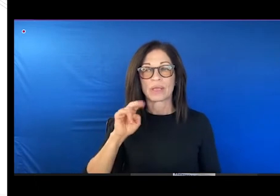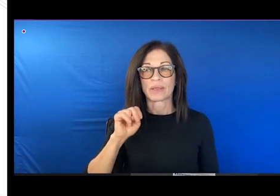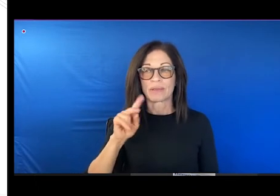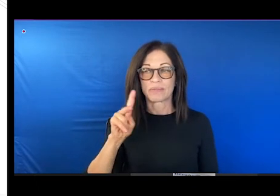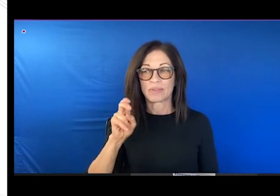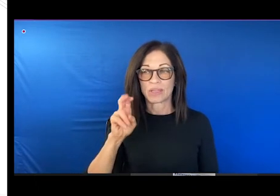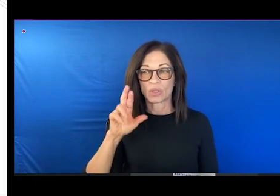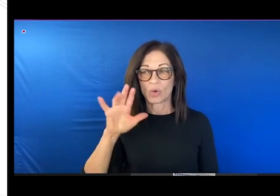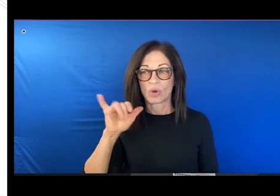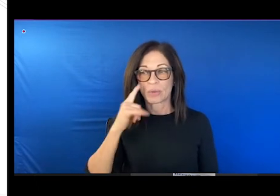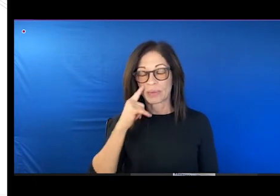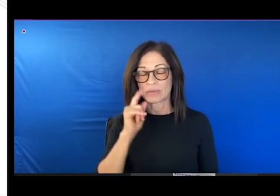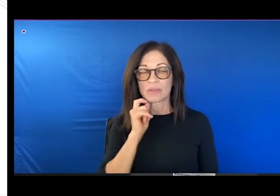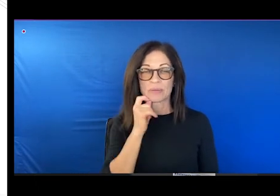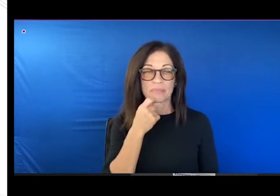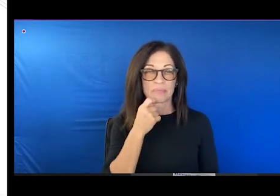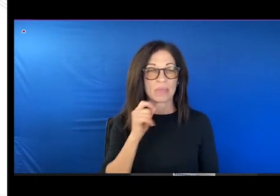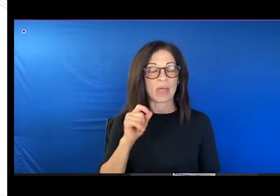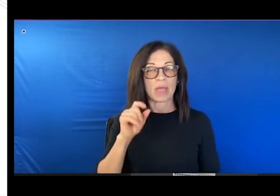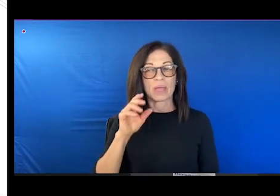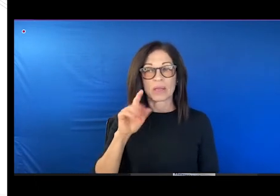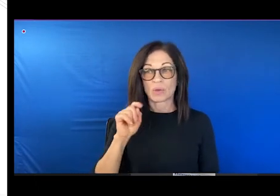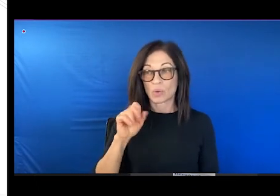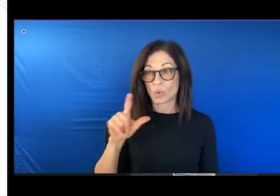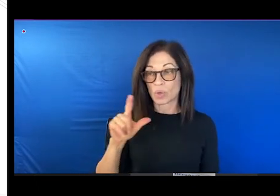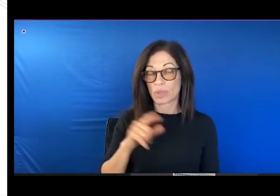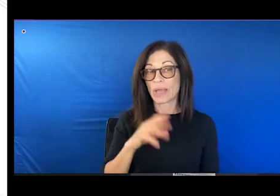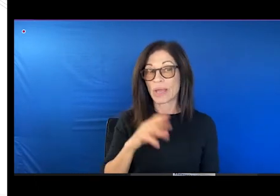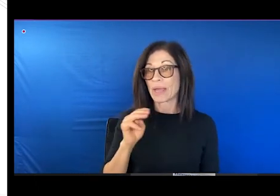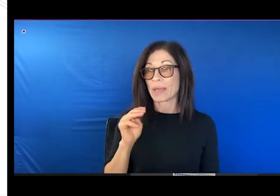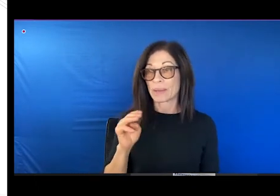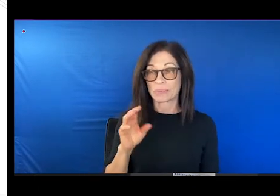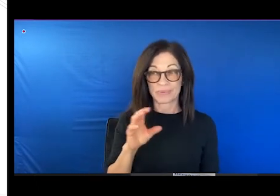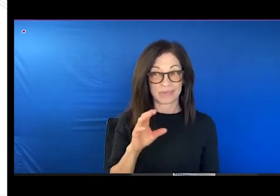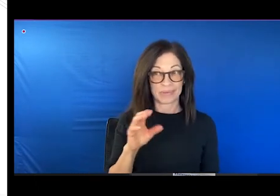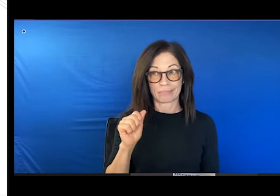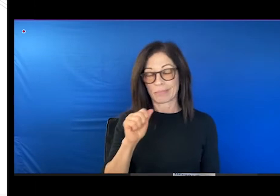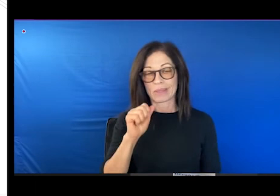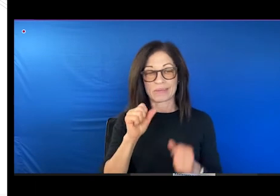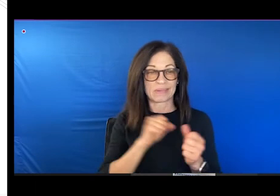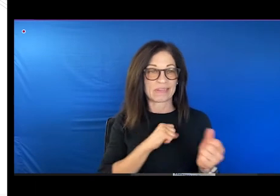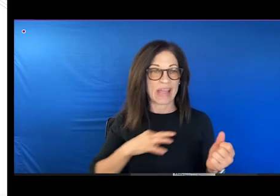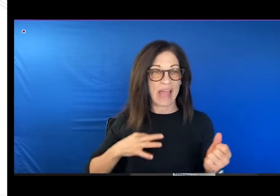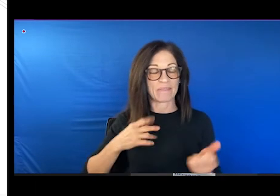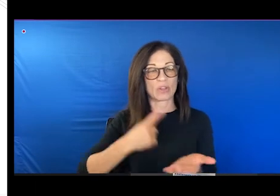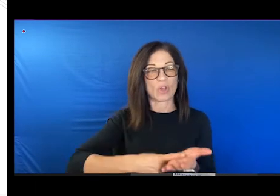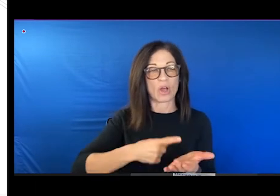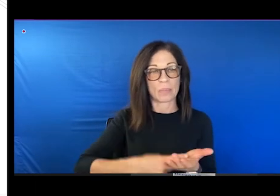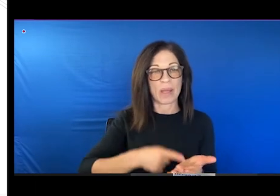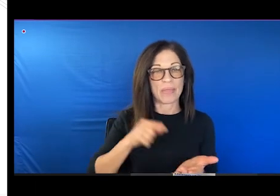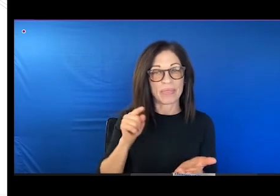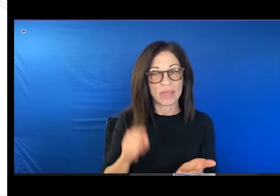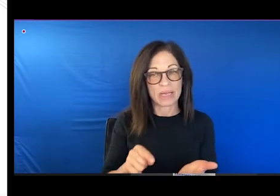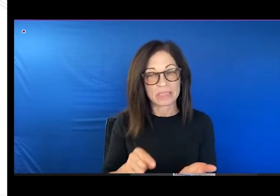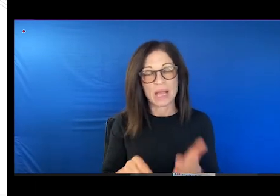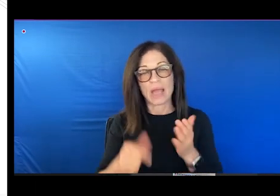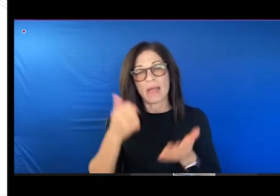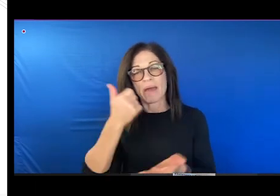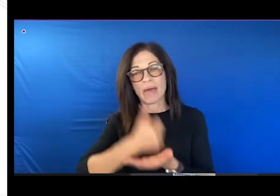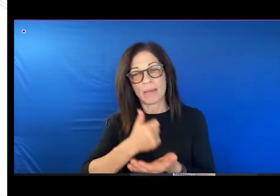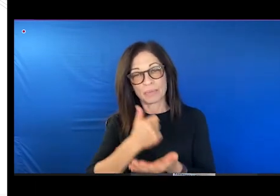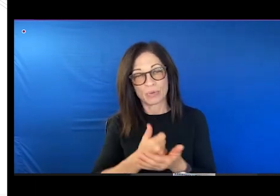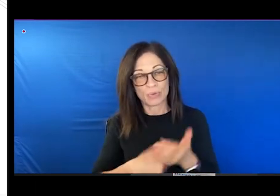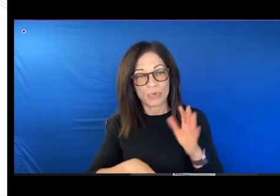think it's an amazing tool, and NCMM staff actually can sit with you, go through the inventory, help